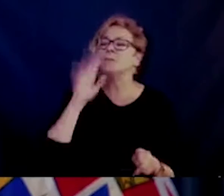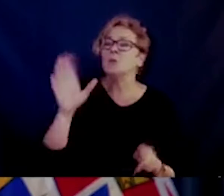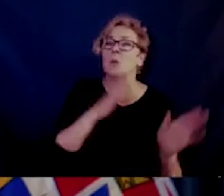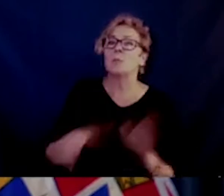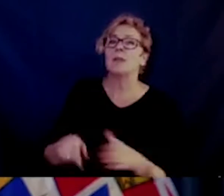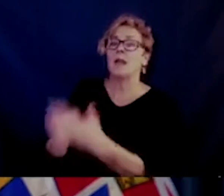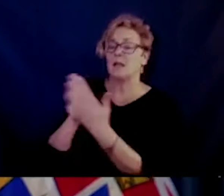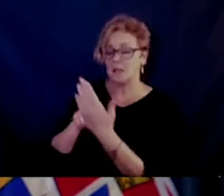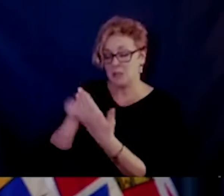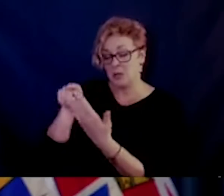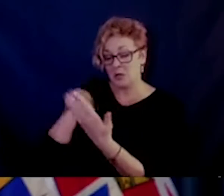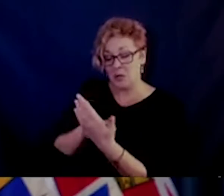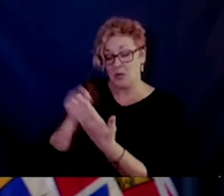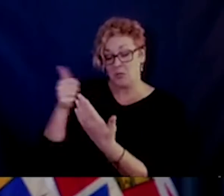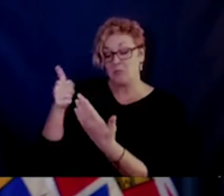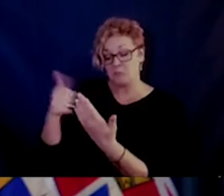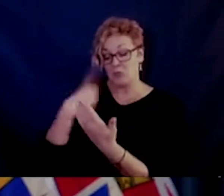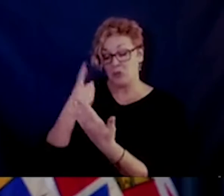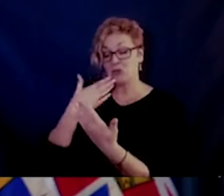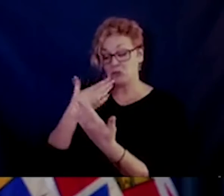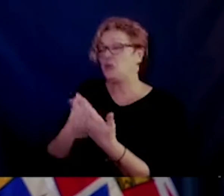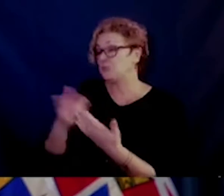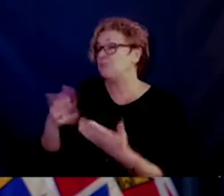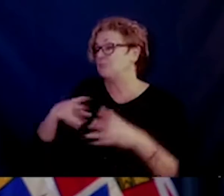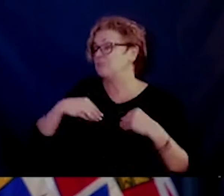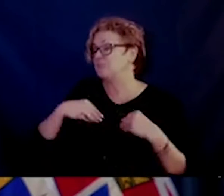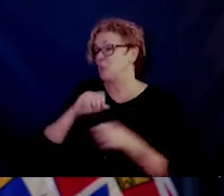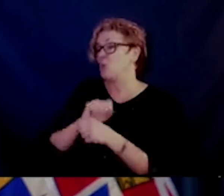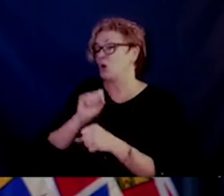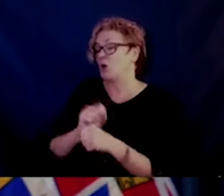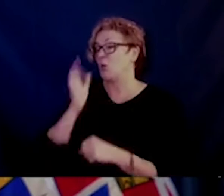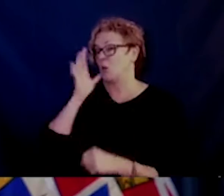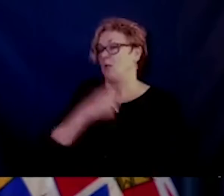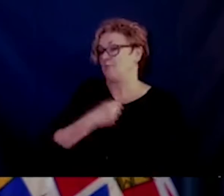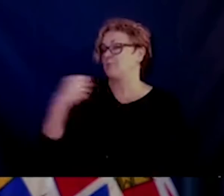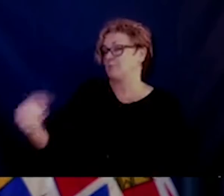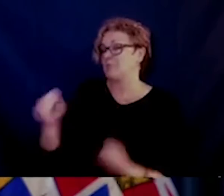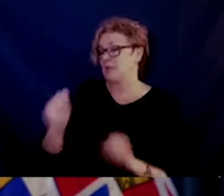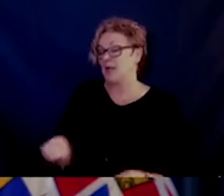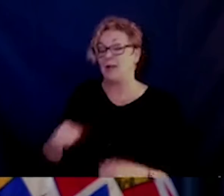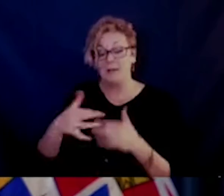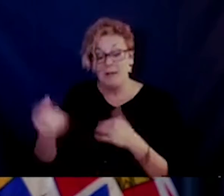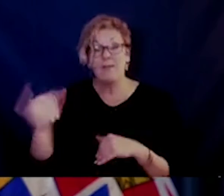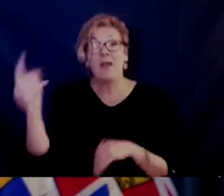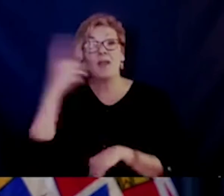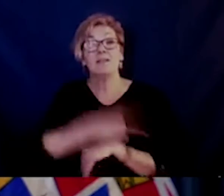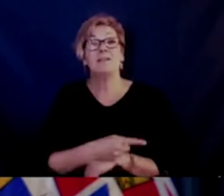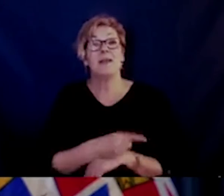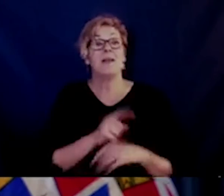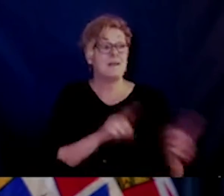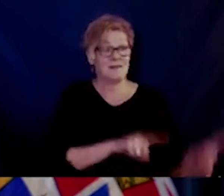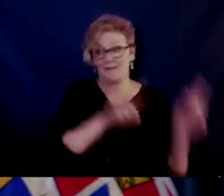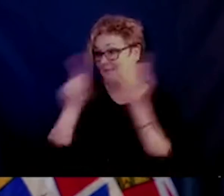into a very challenging and difficult few months. We know that because we've watched what's happened around the world. We are doing